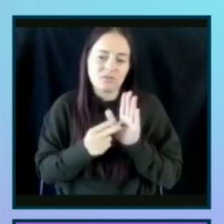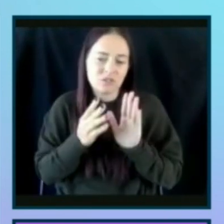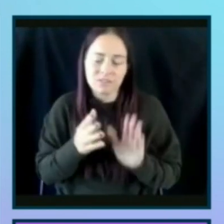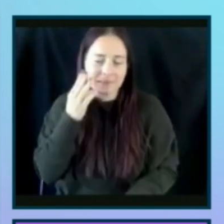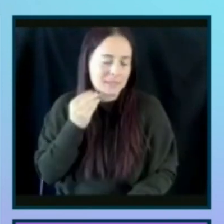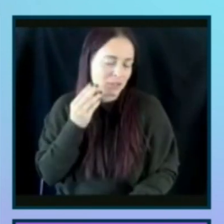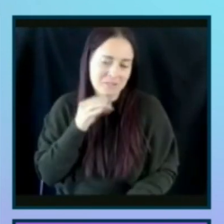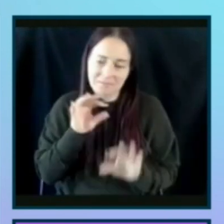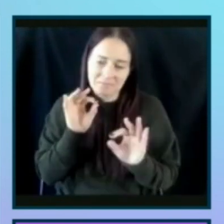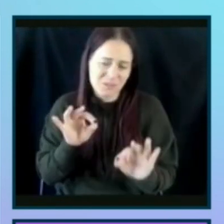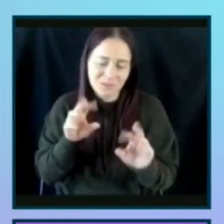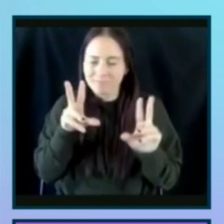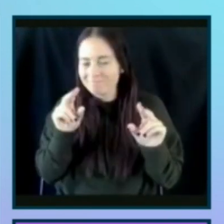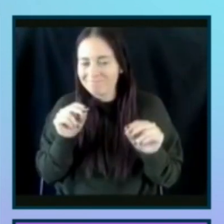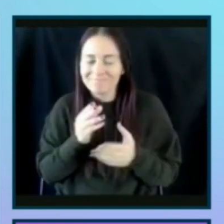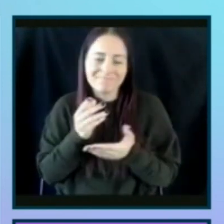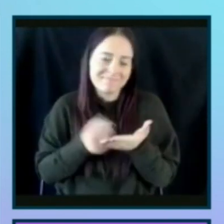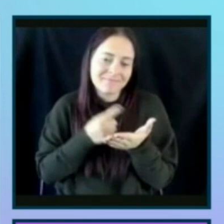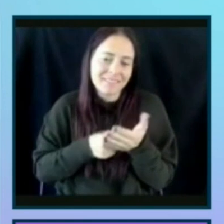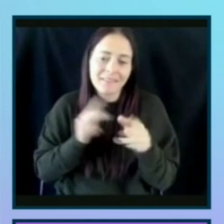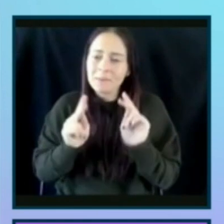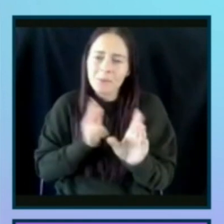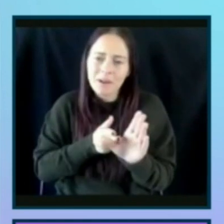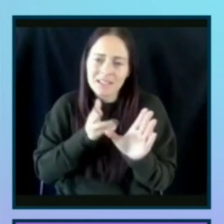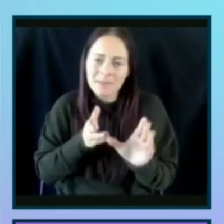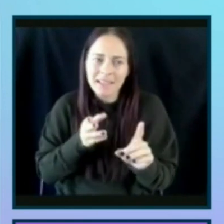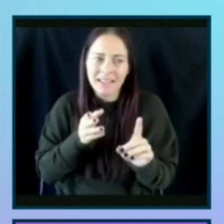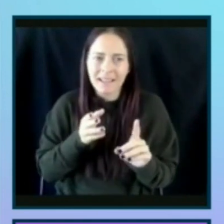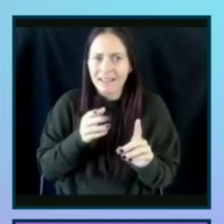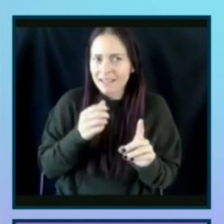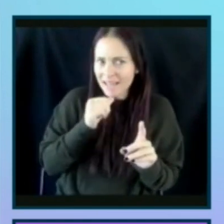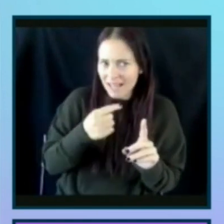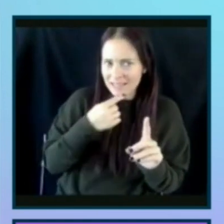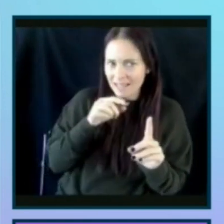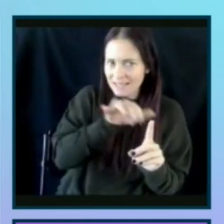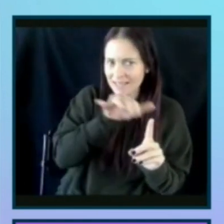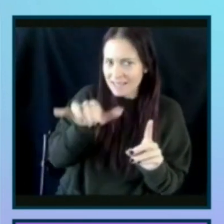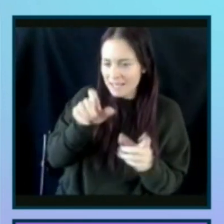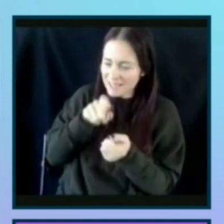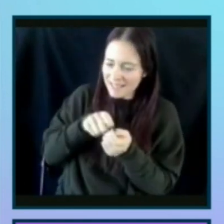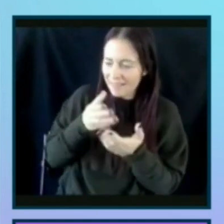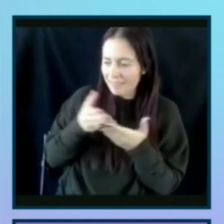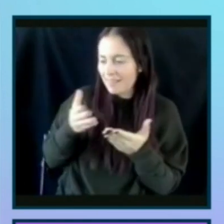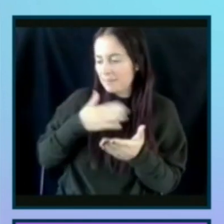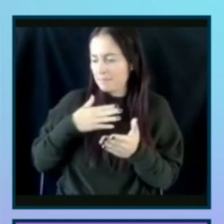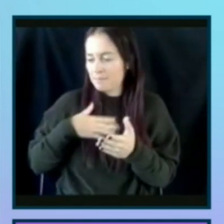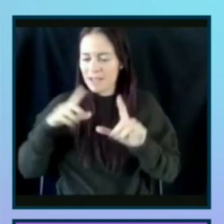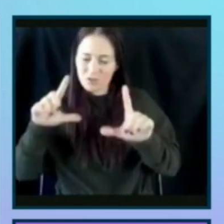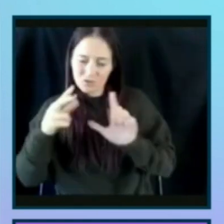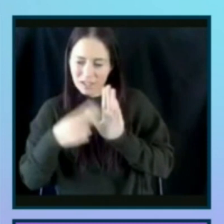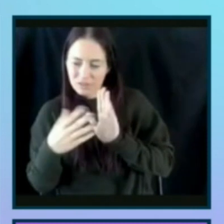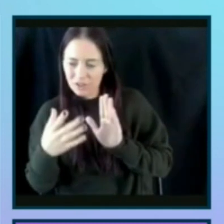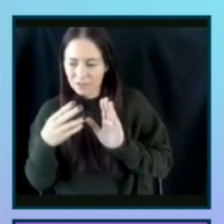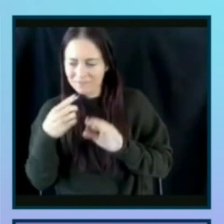they noticed, some of the people who participate, they noticed it didn't say the same exact thing that NVDA might say, or JAWS, or whatever screen reader they're